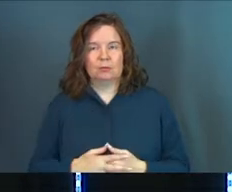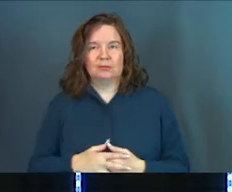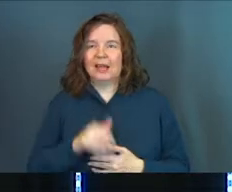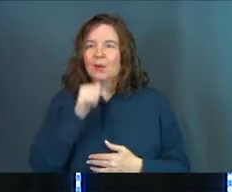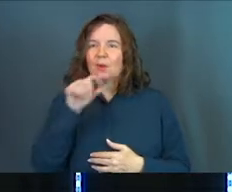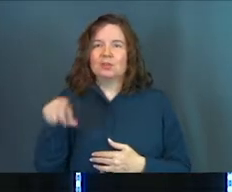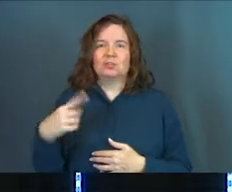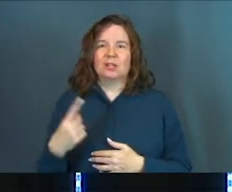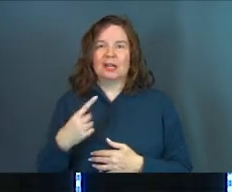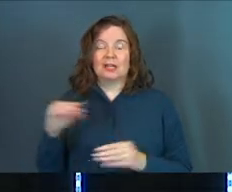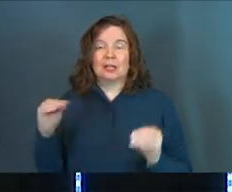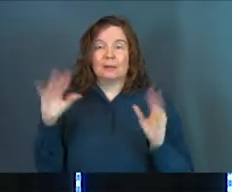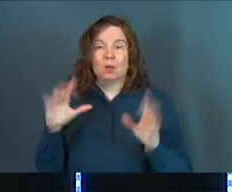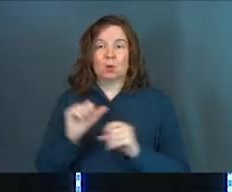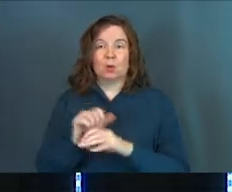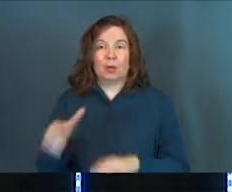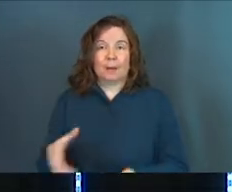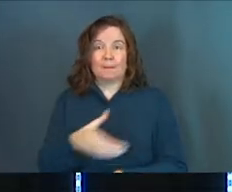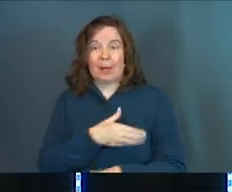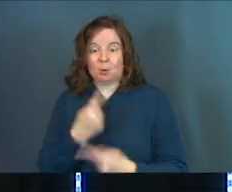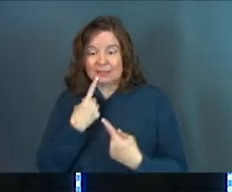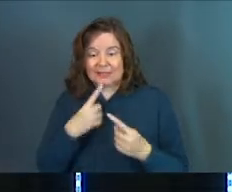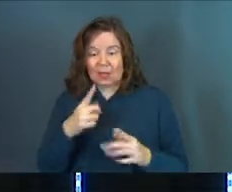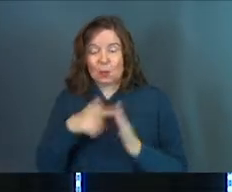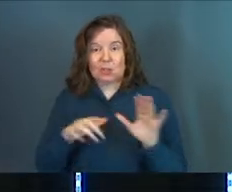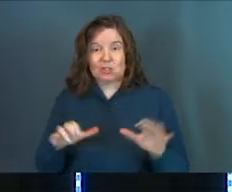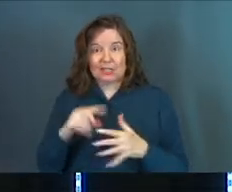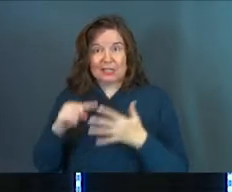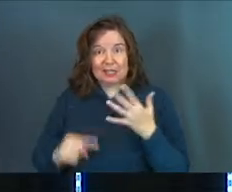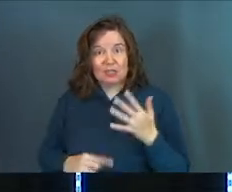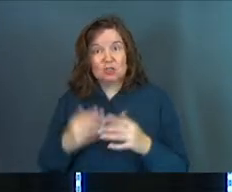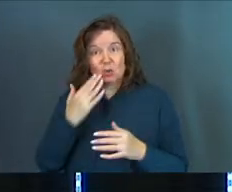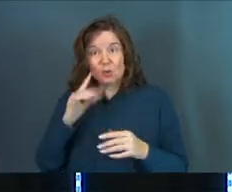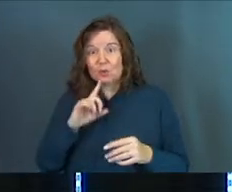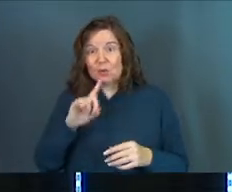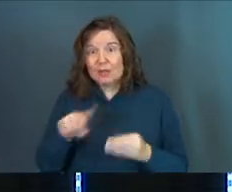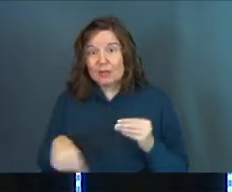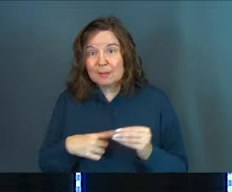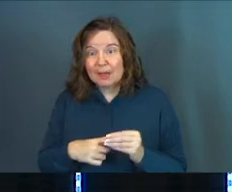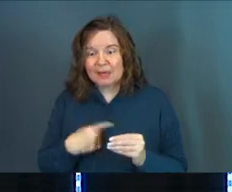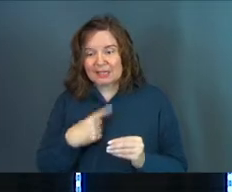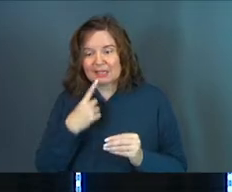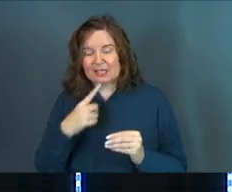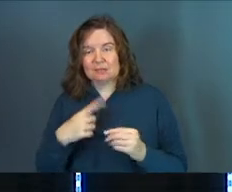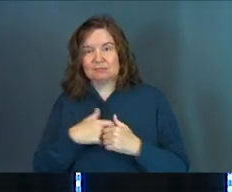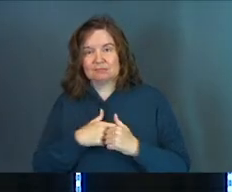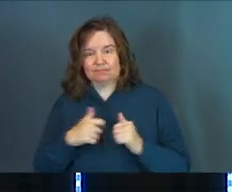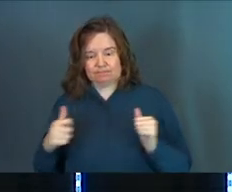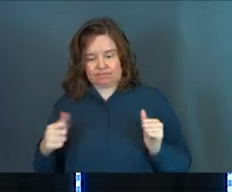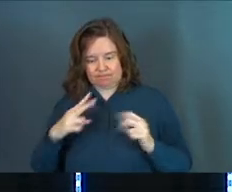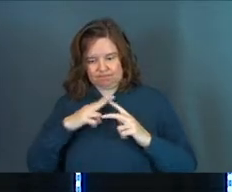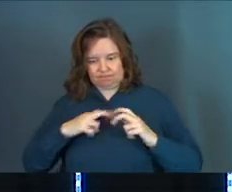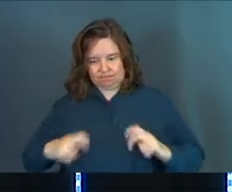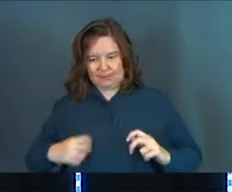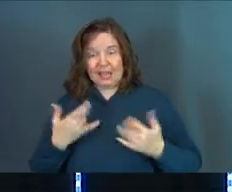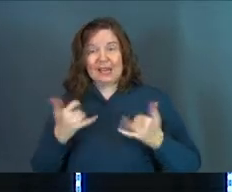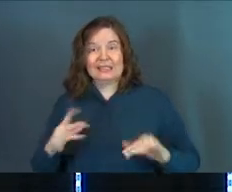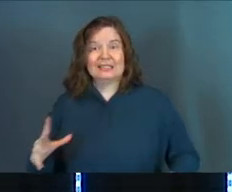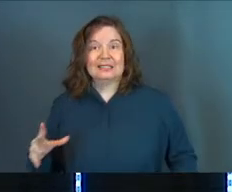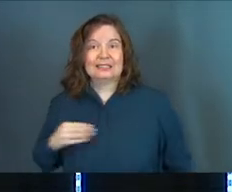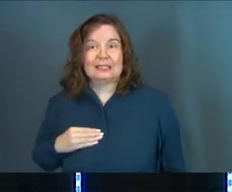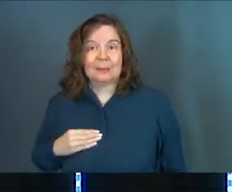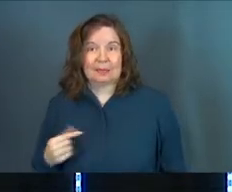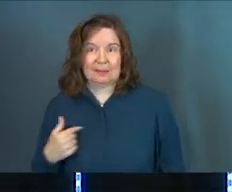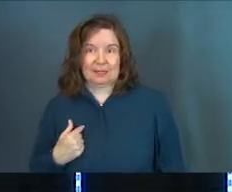And it wasn't just his miracle working power to tell her what she did. You know what it was really about? He told me everything I ever did, and he still accepted